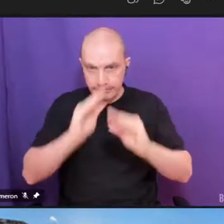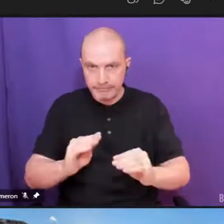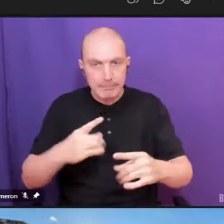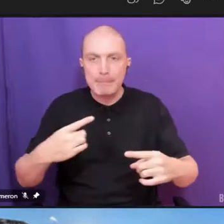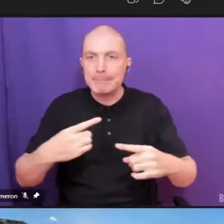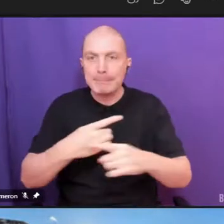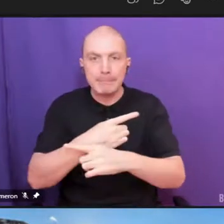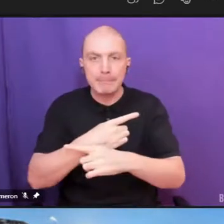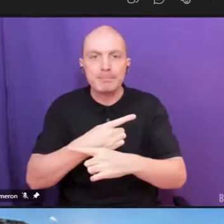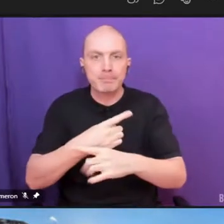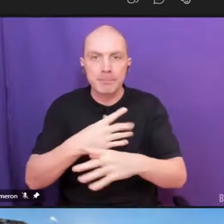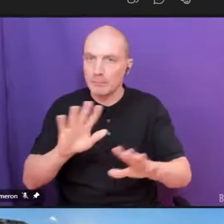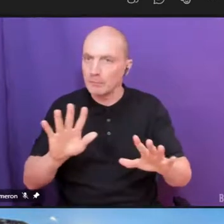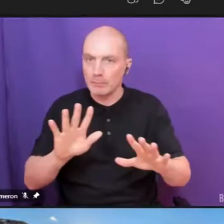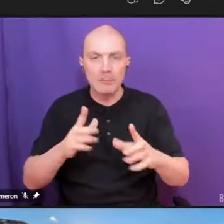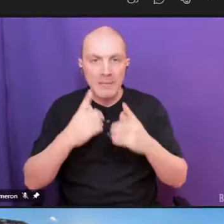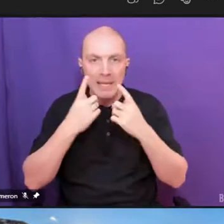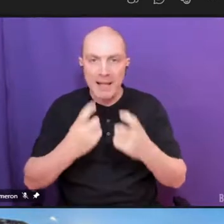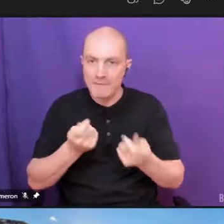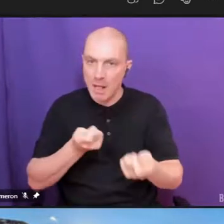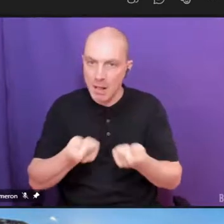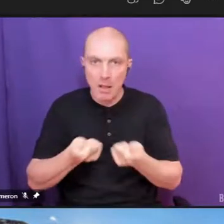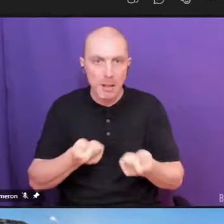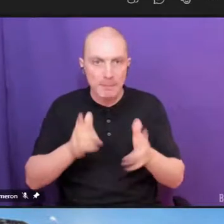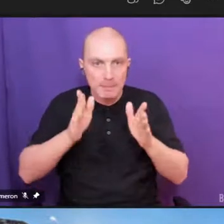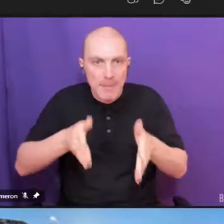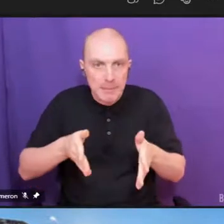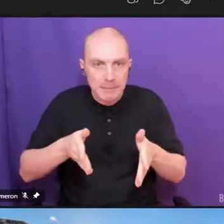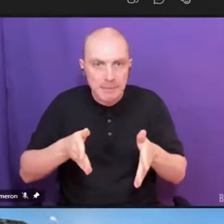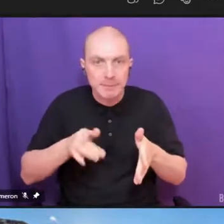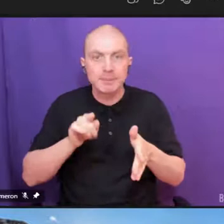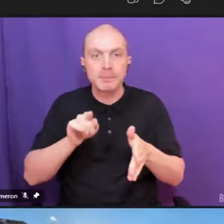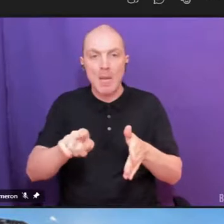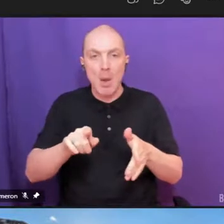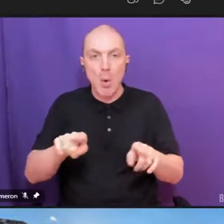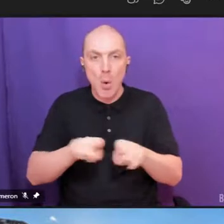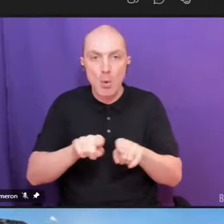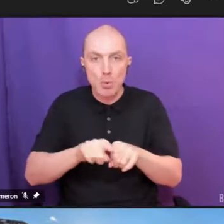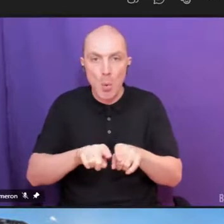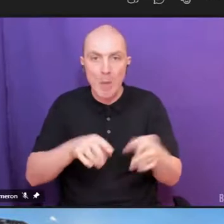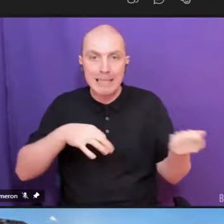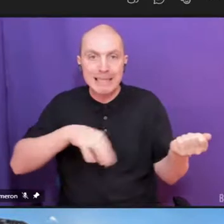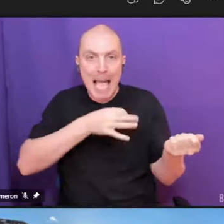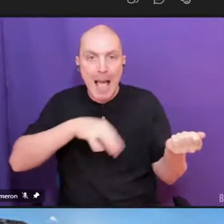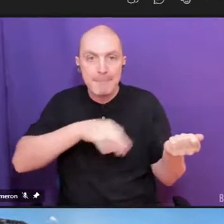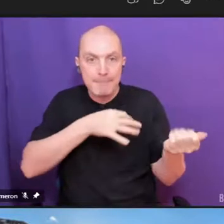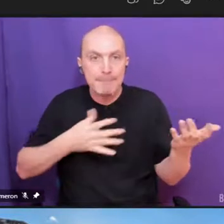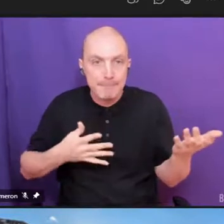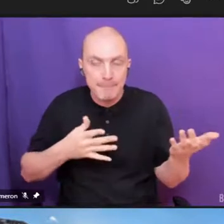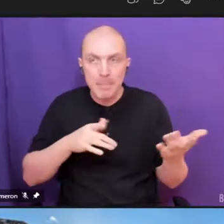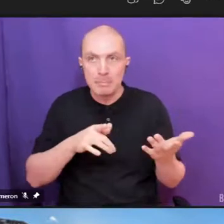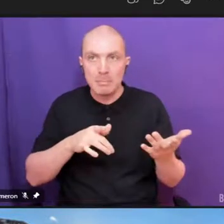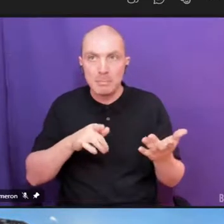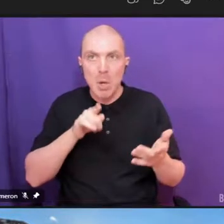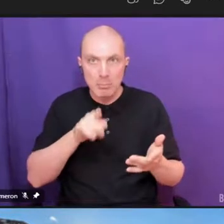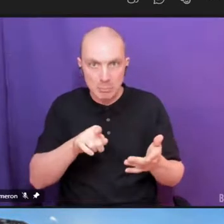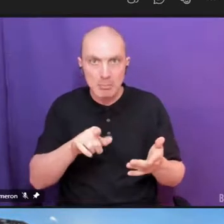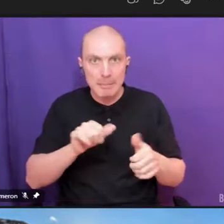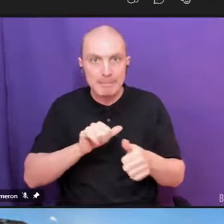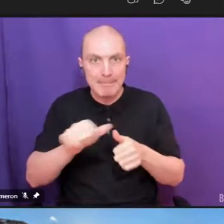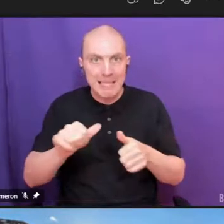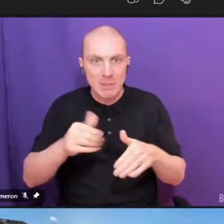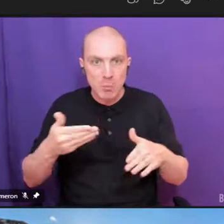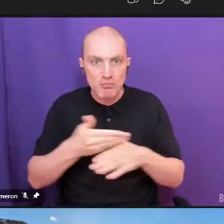They've also been given some support around scams that they may be exposed to during the pandemic, the good practice steps that they should follow. And we have